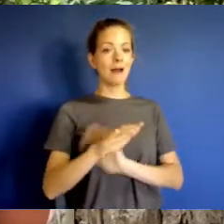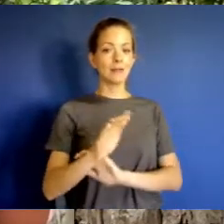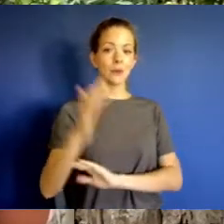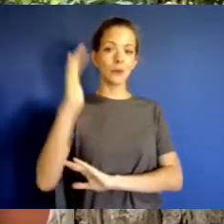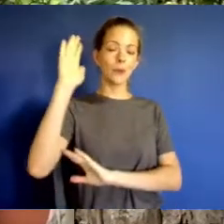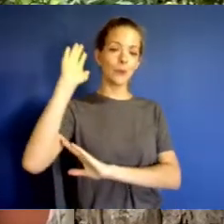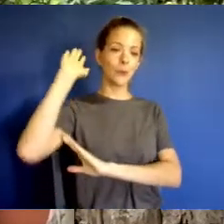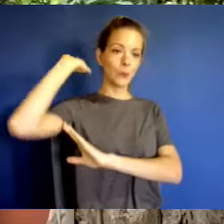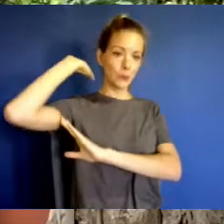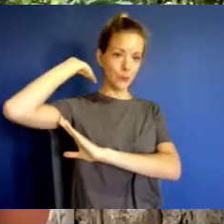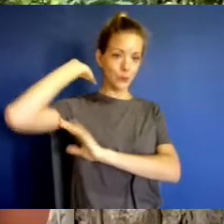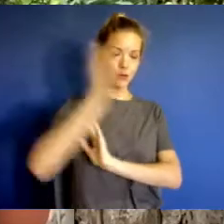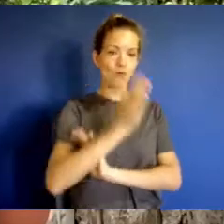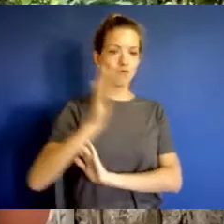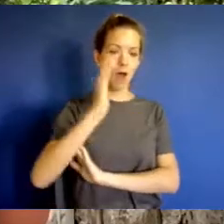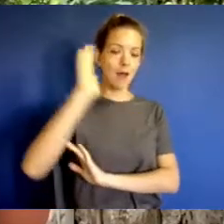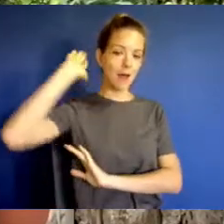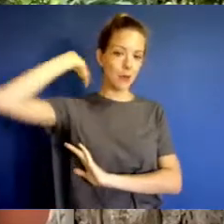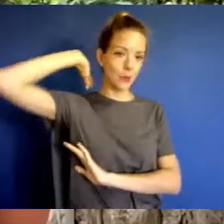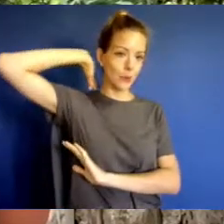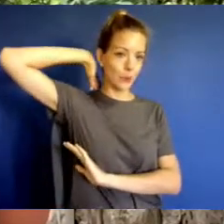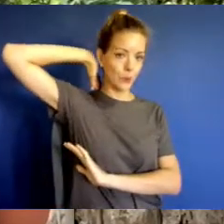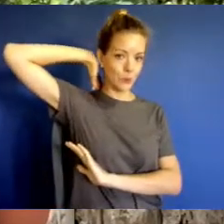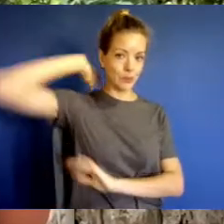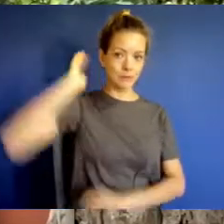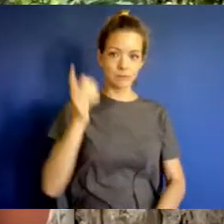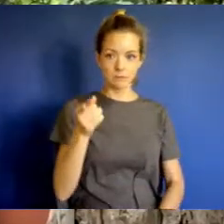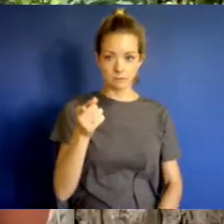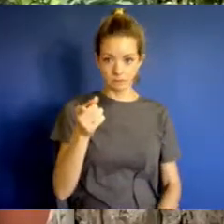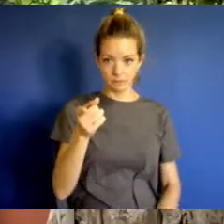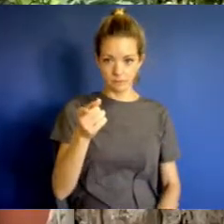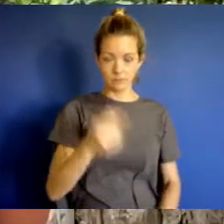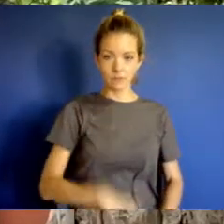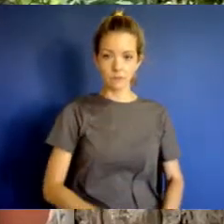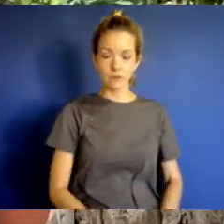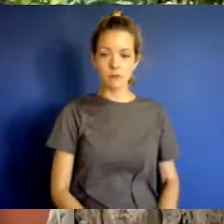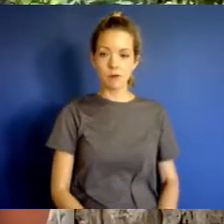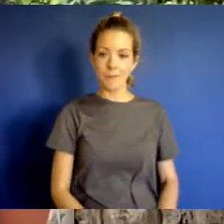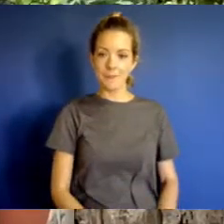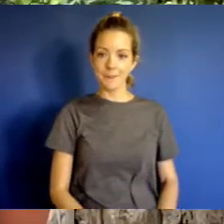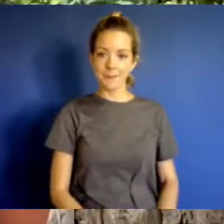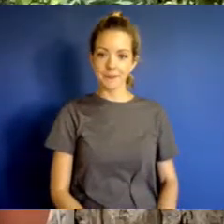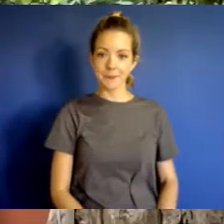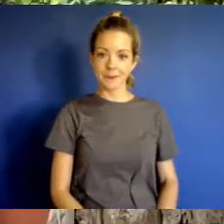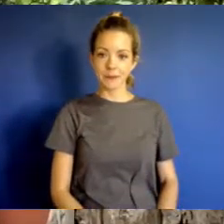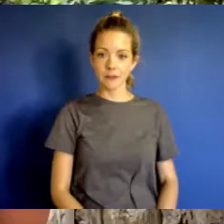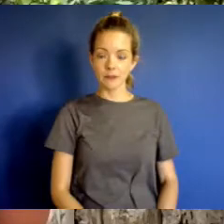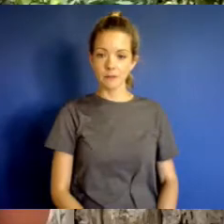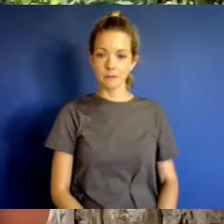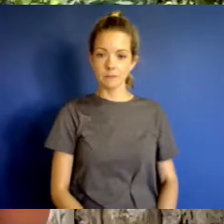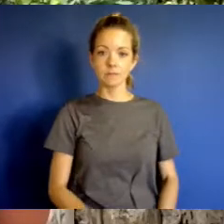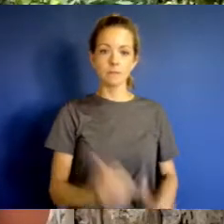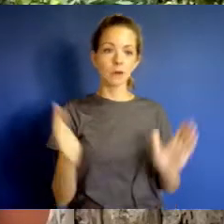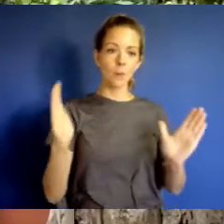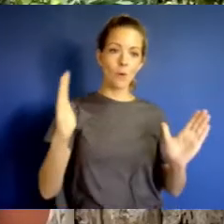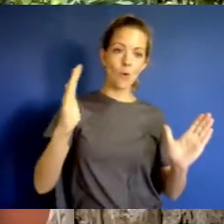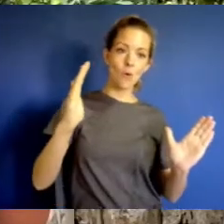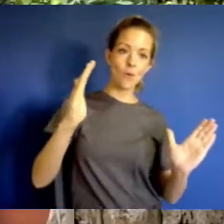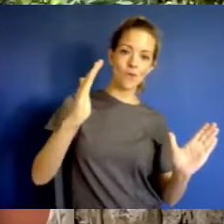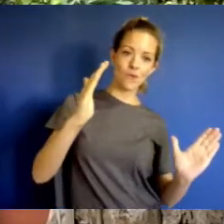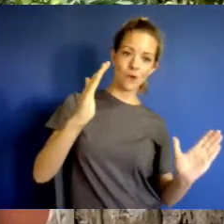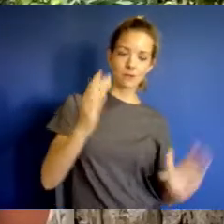hand, into kind of a tricep stretch if you like, and come over to the side.